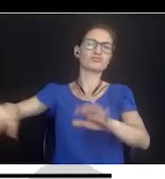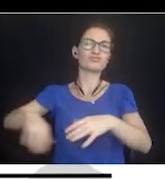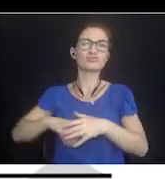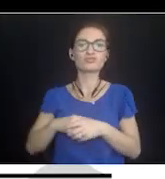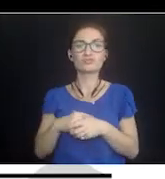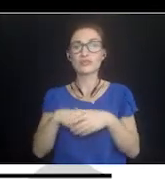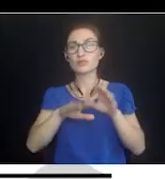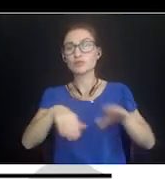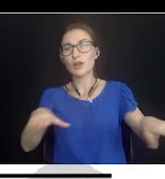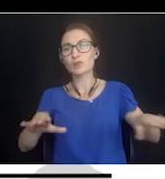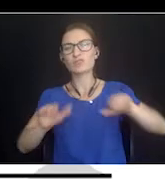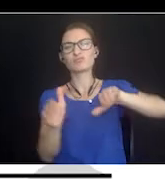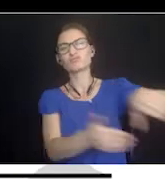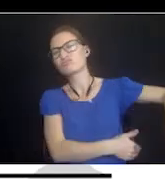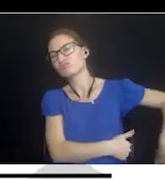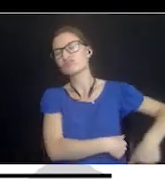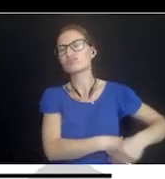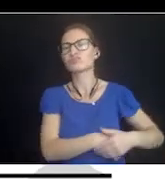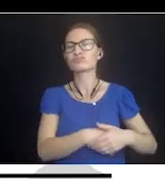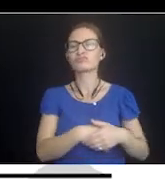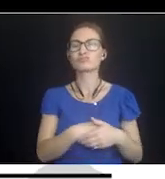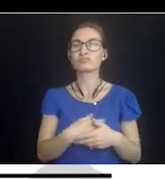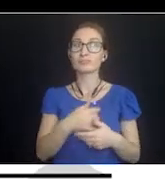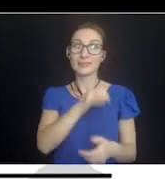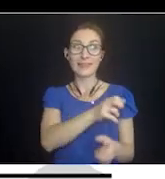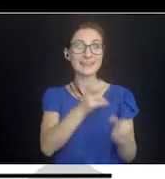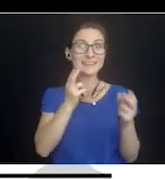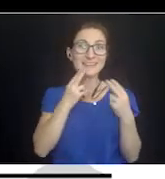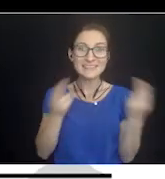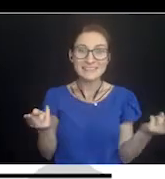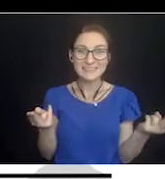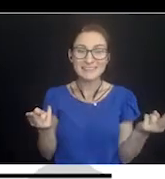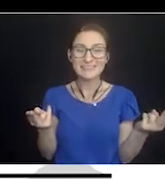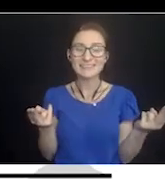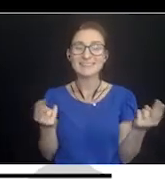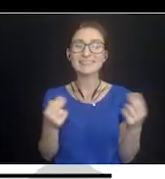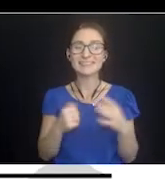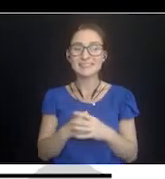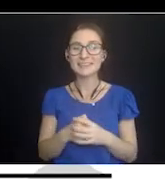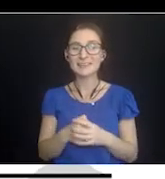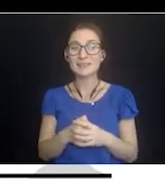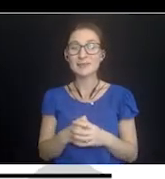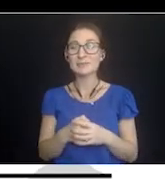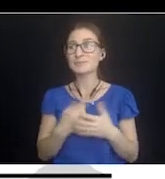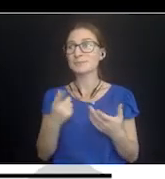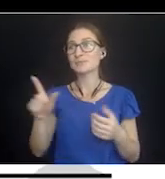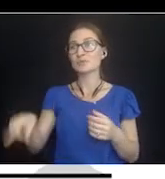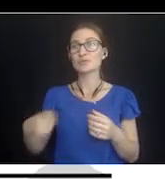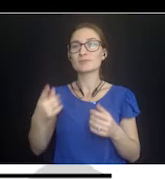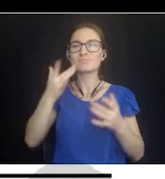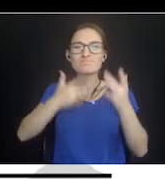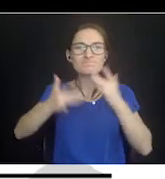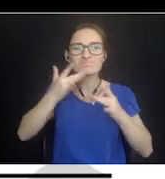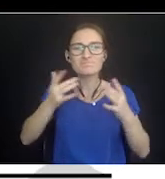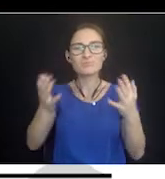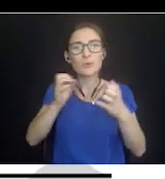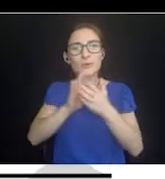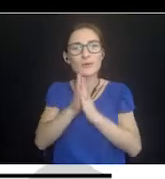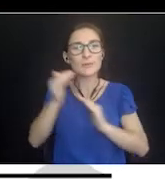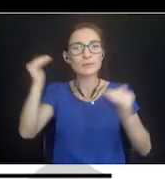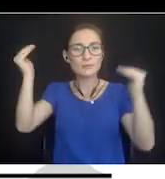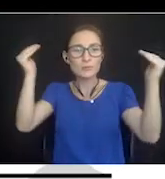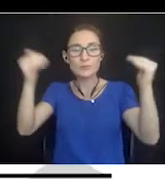and rebelling and pushing away your parents and pushing away the childhood that, at least in some level, was innocent.